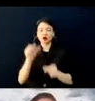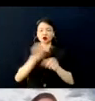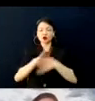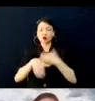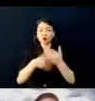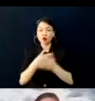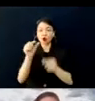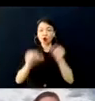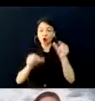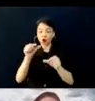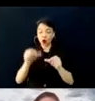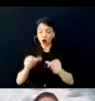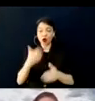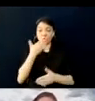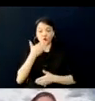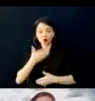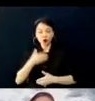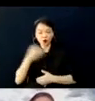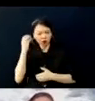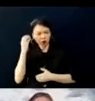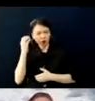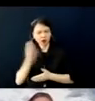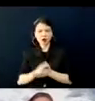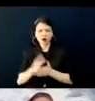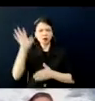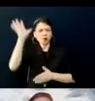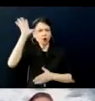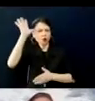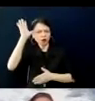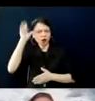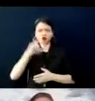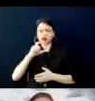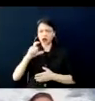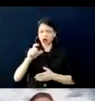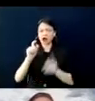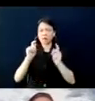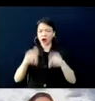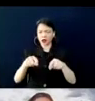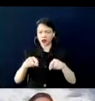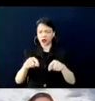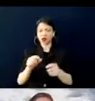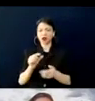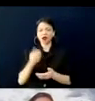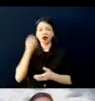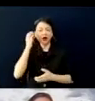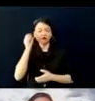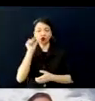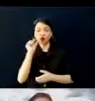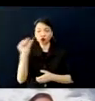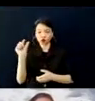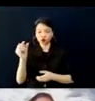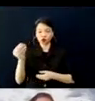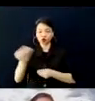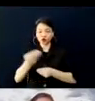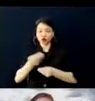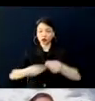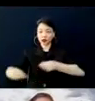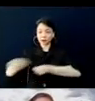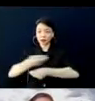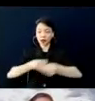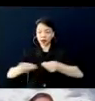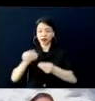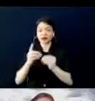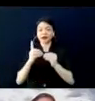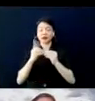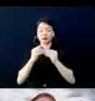do with it. And it turns out that if we sort of survey individuals in terms of, do you have the skills to engage with